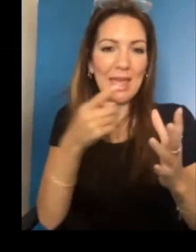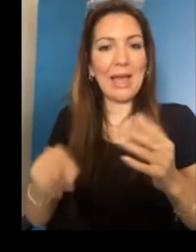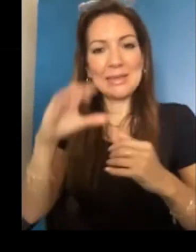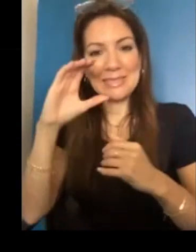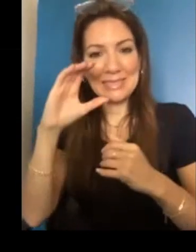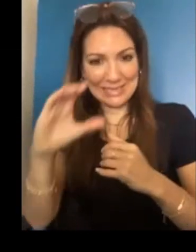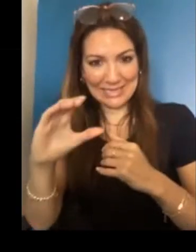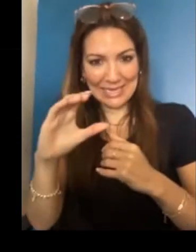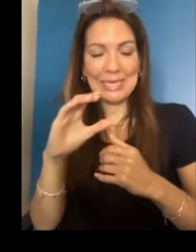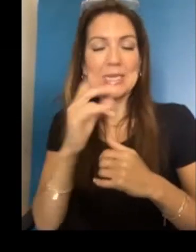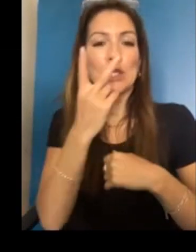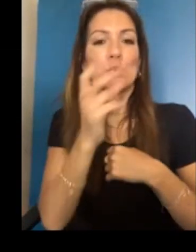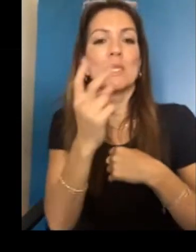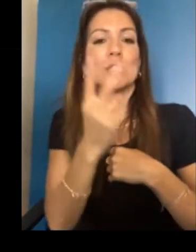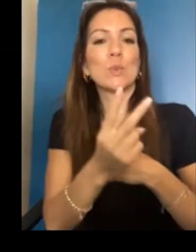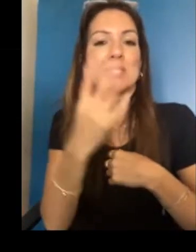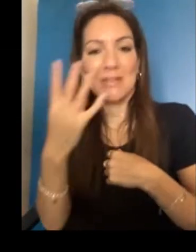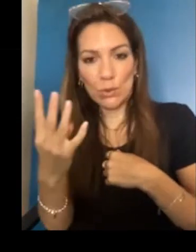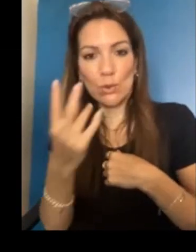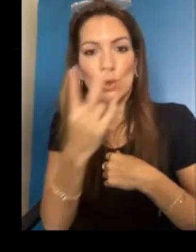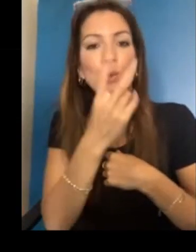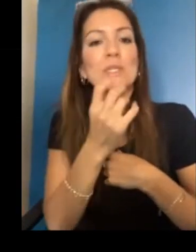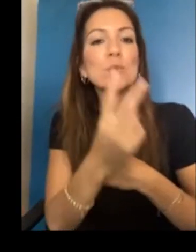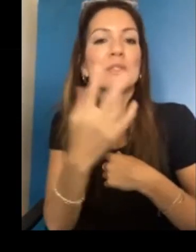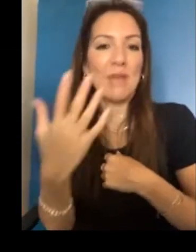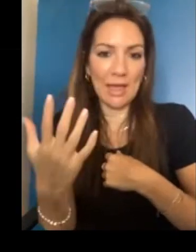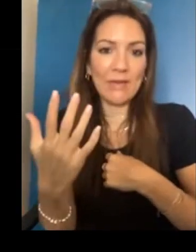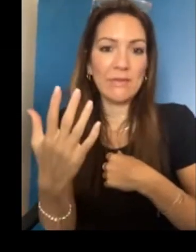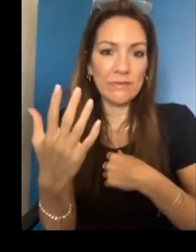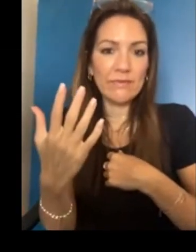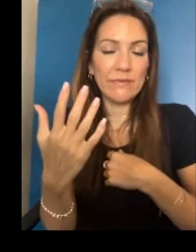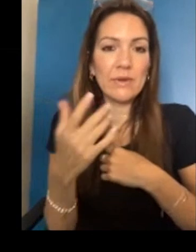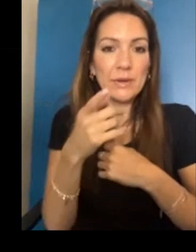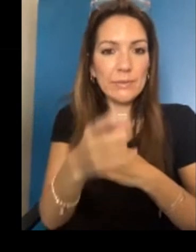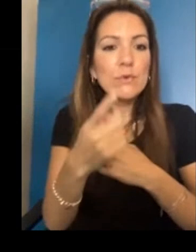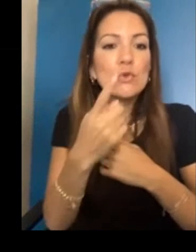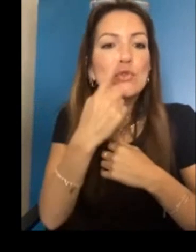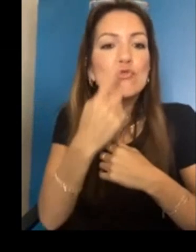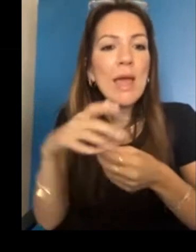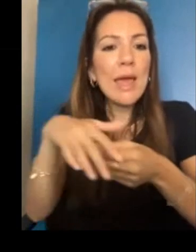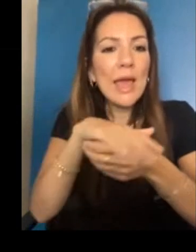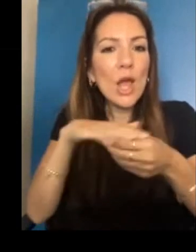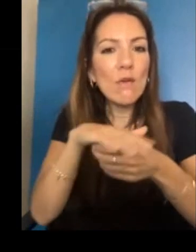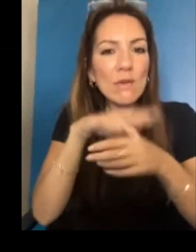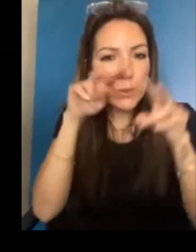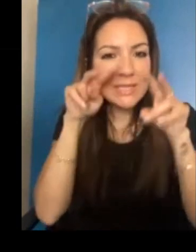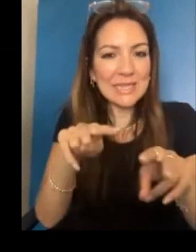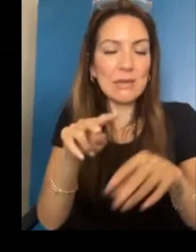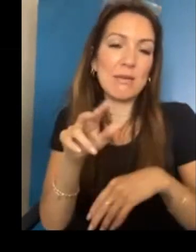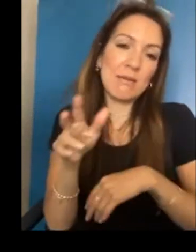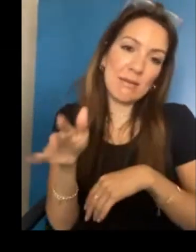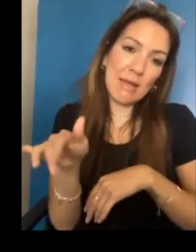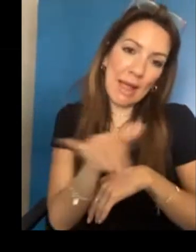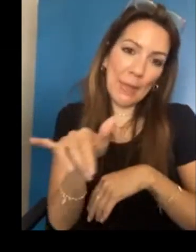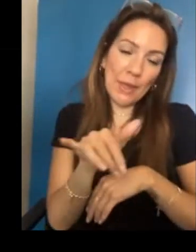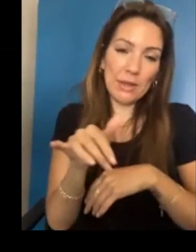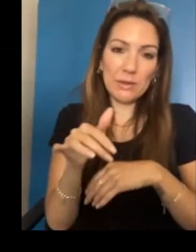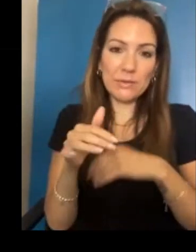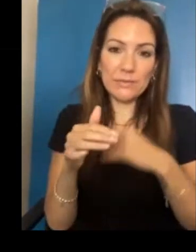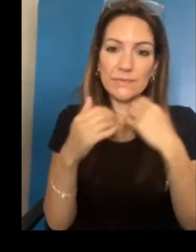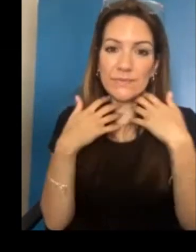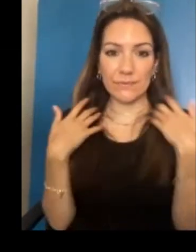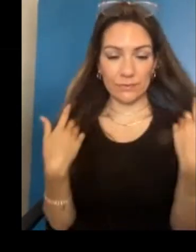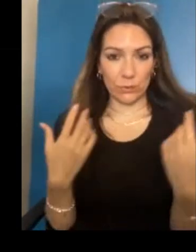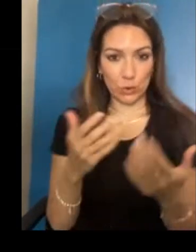following in 2024 and 2025. The red areas are areas that are either currently being